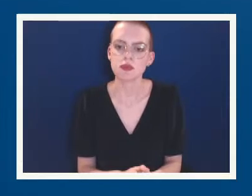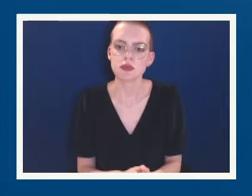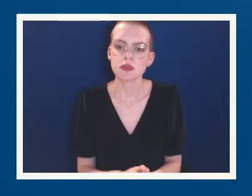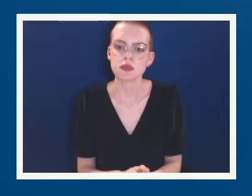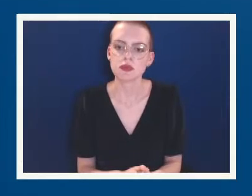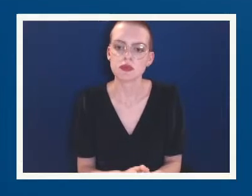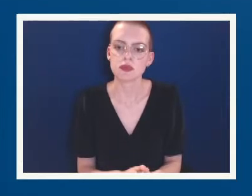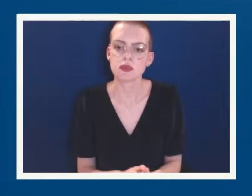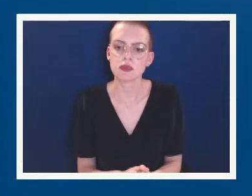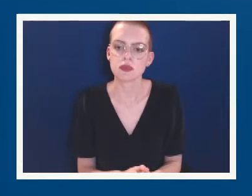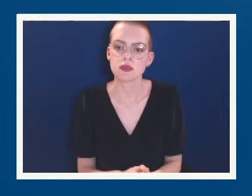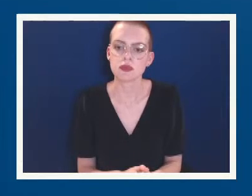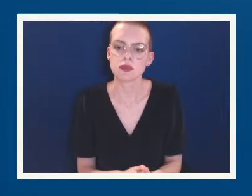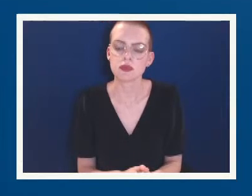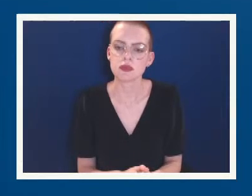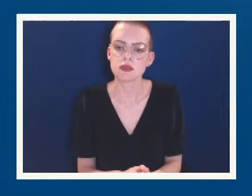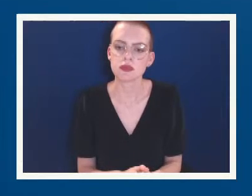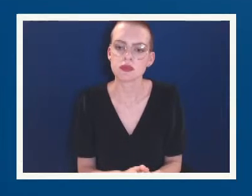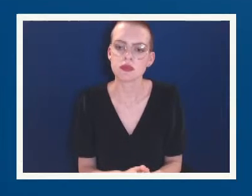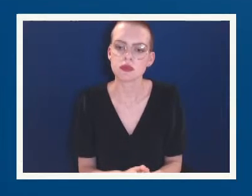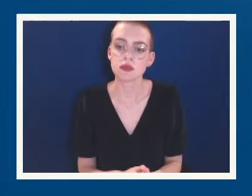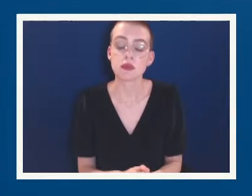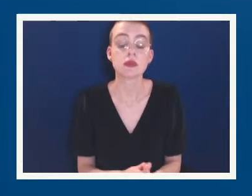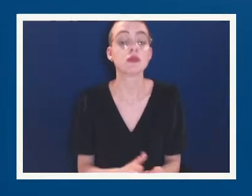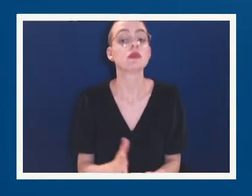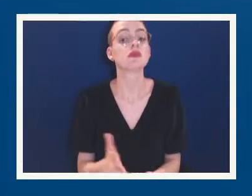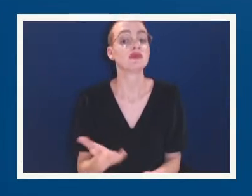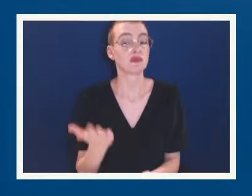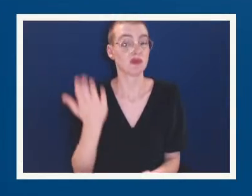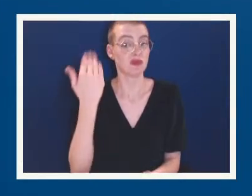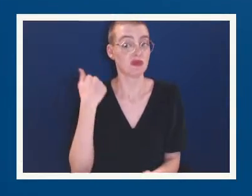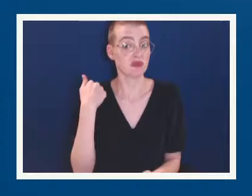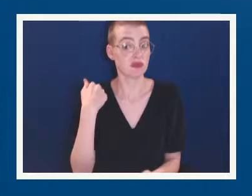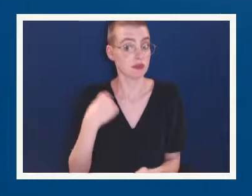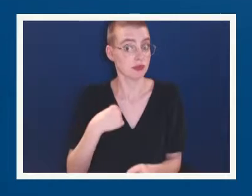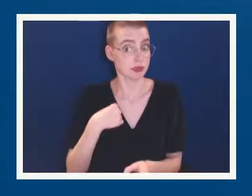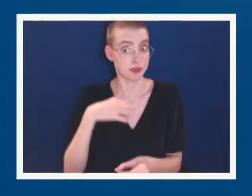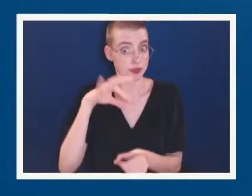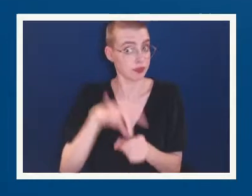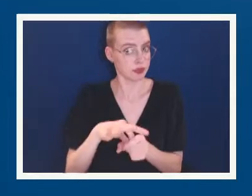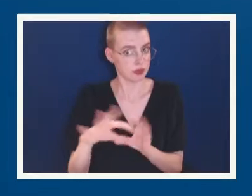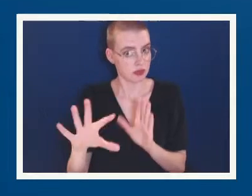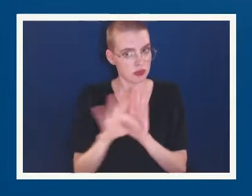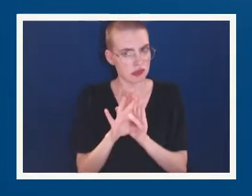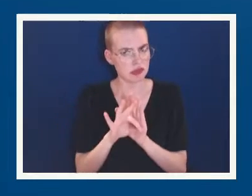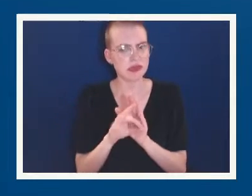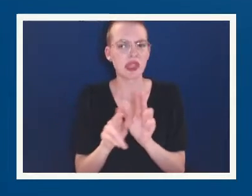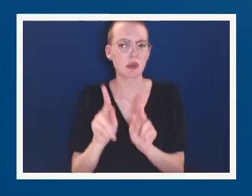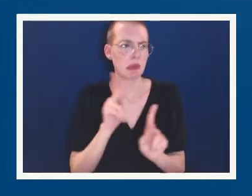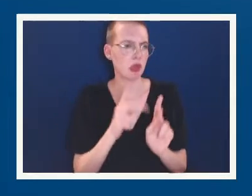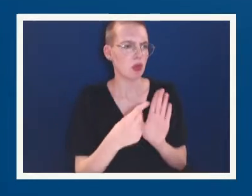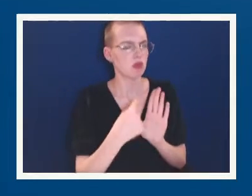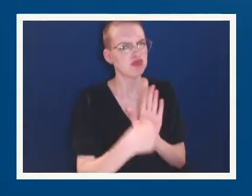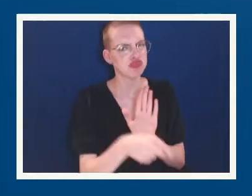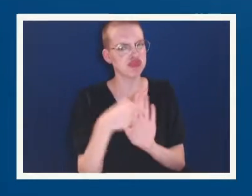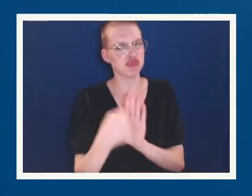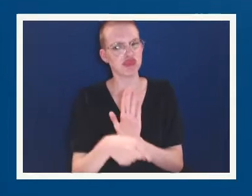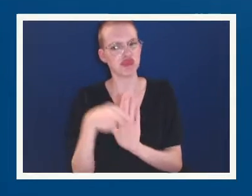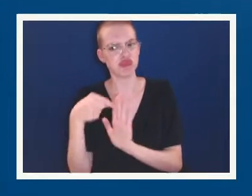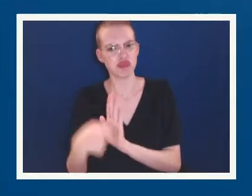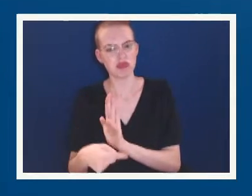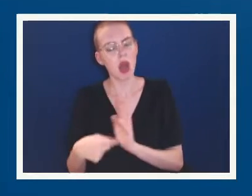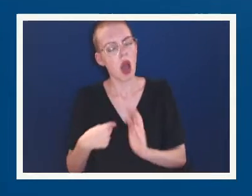I used to get criticized when I first got elected years ago. I'd say we have a lot of obligations, but only one truly sacred